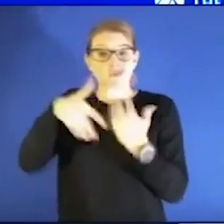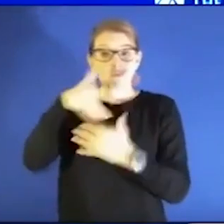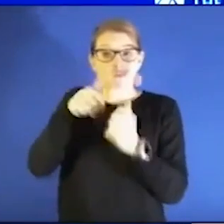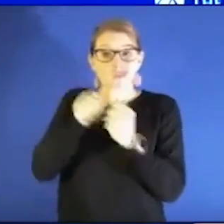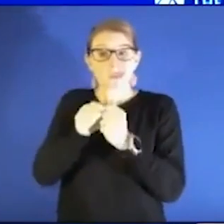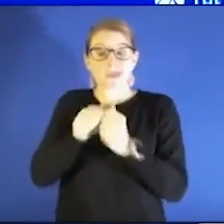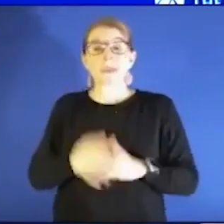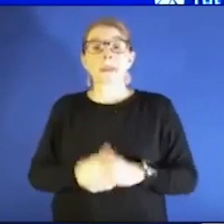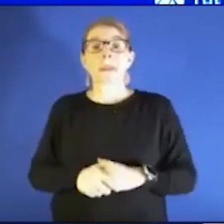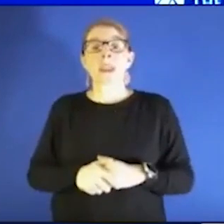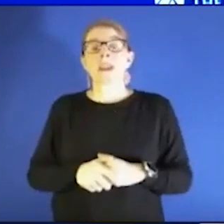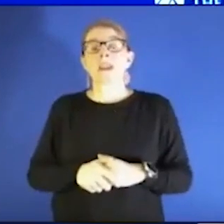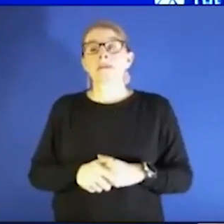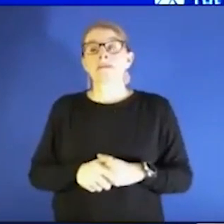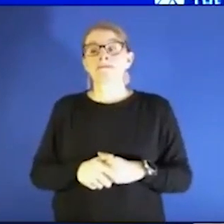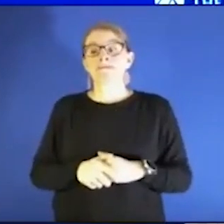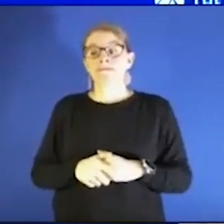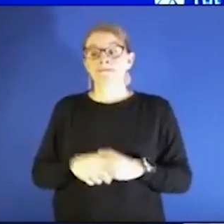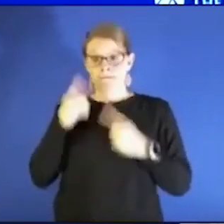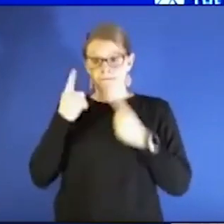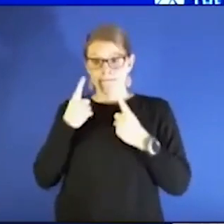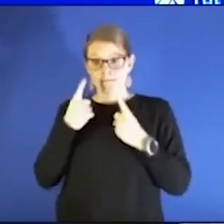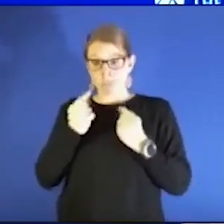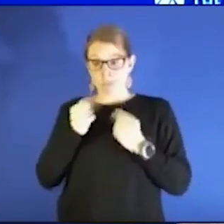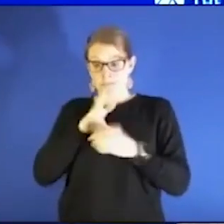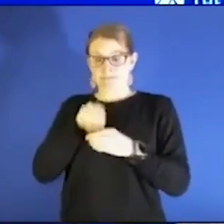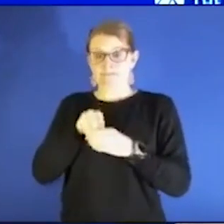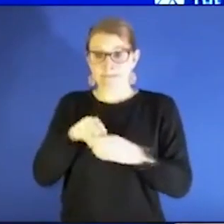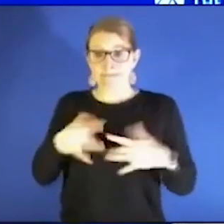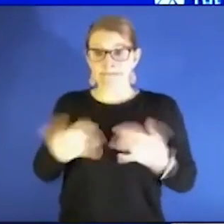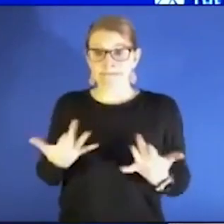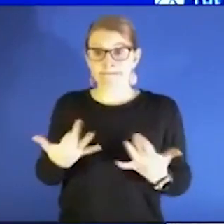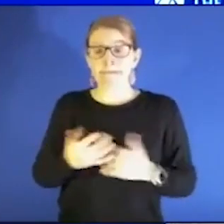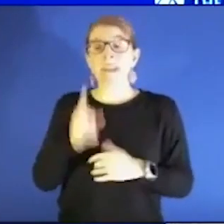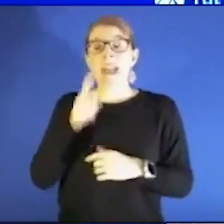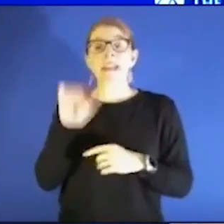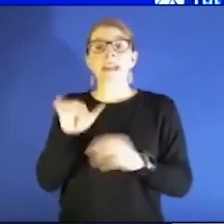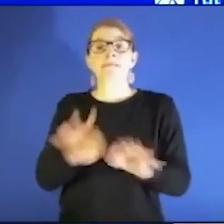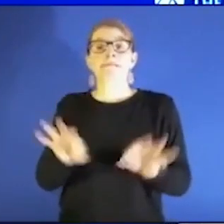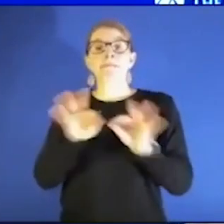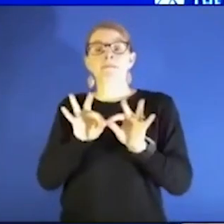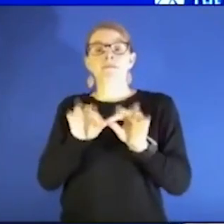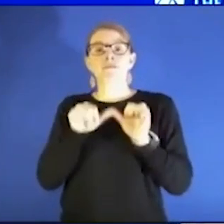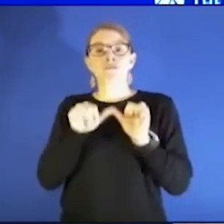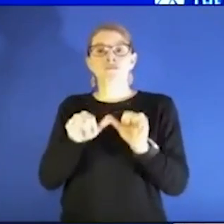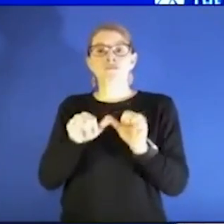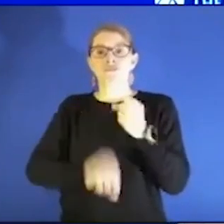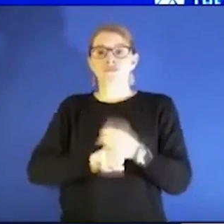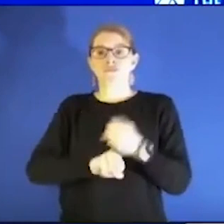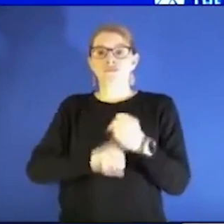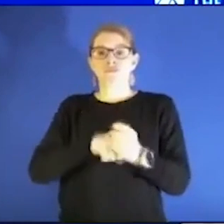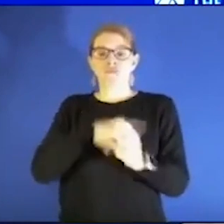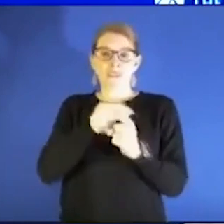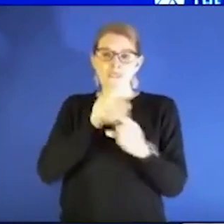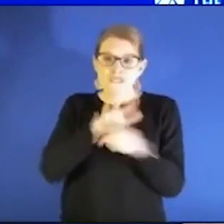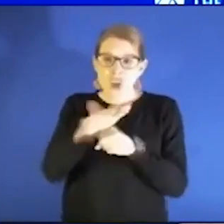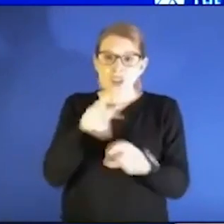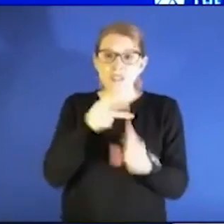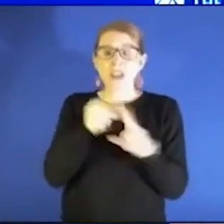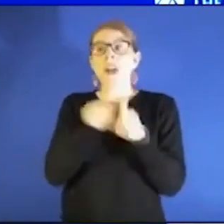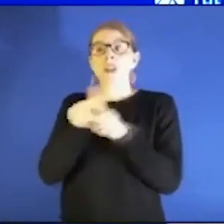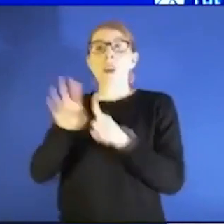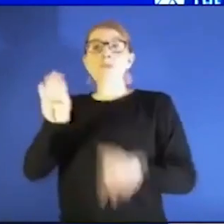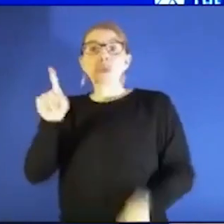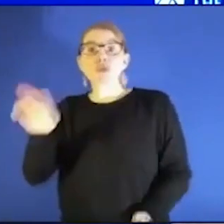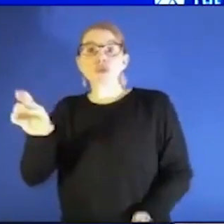in those situations that you're in, I think is extremely important. Continue to endorse vaccination, full vaccination, and then booster. Again,